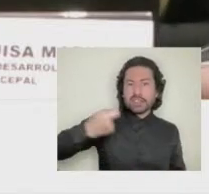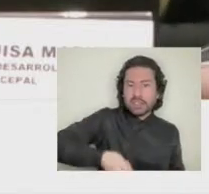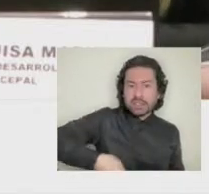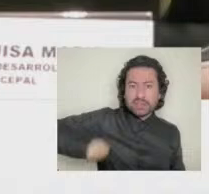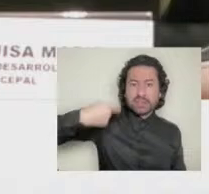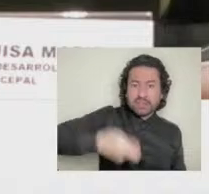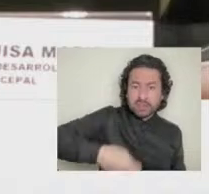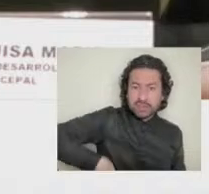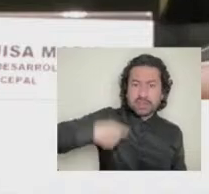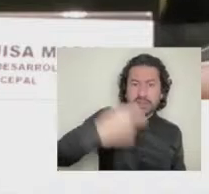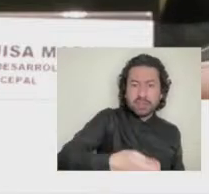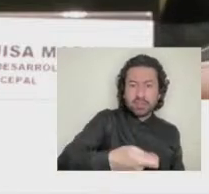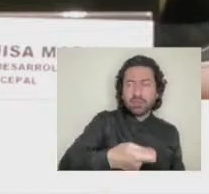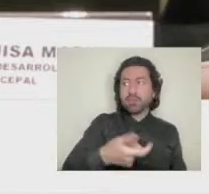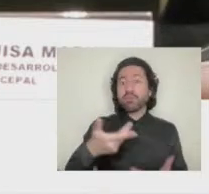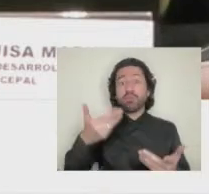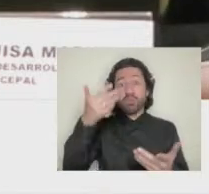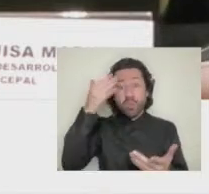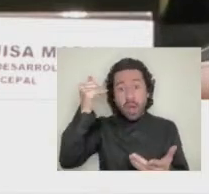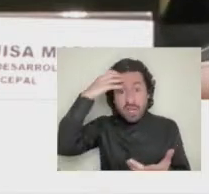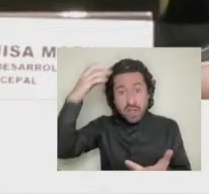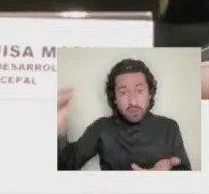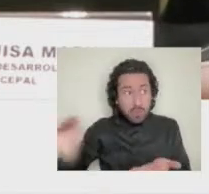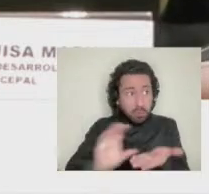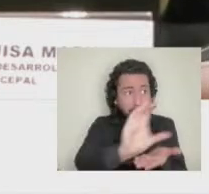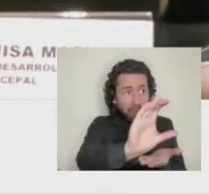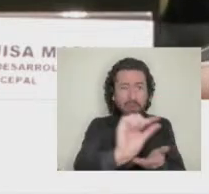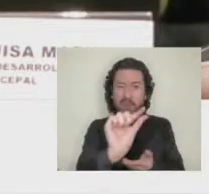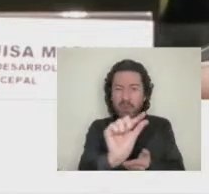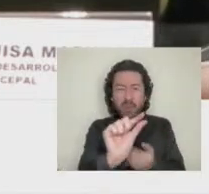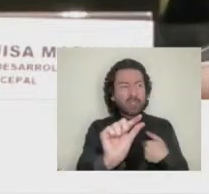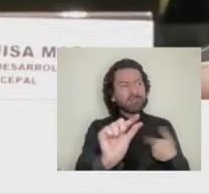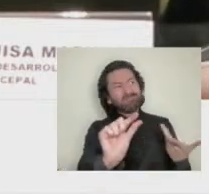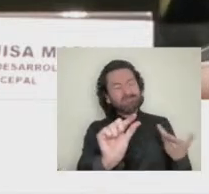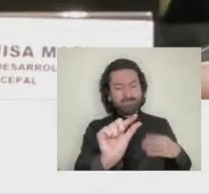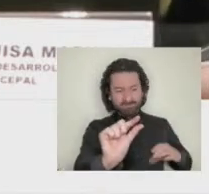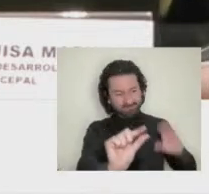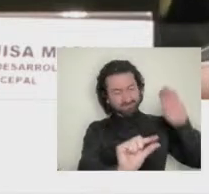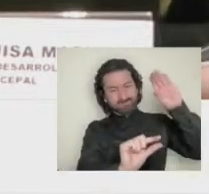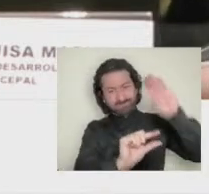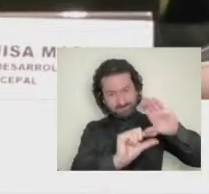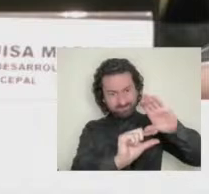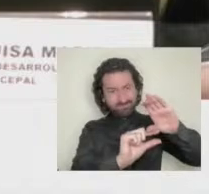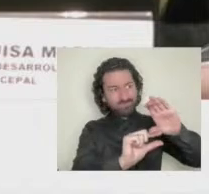out-of-pocket spending for individuals. They have to directly take money